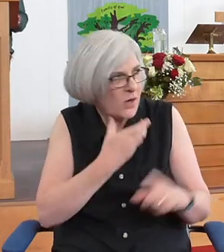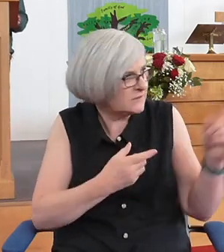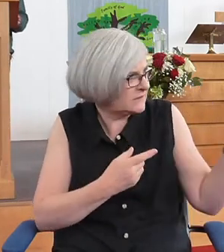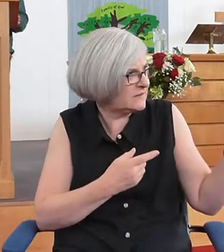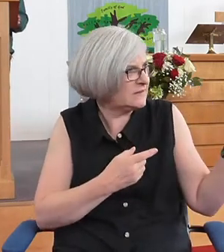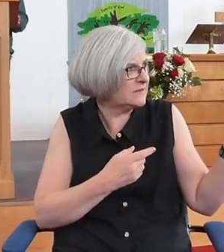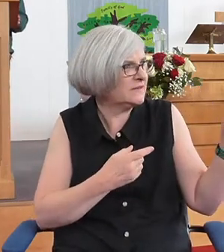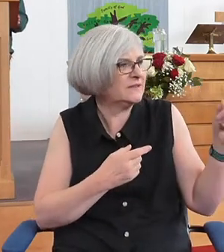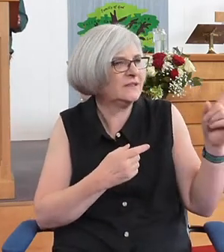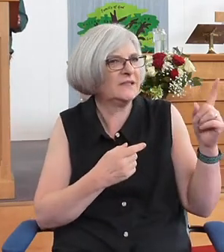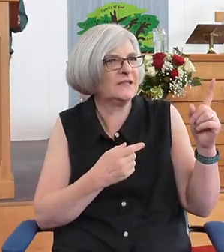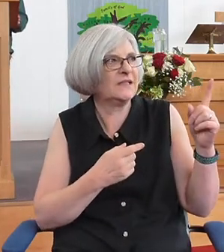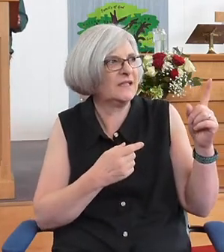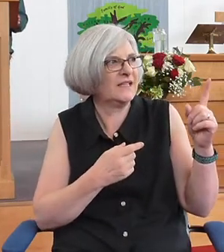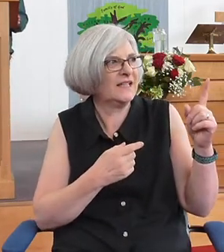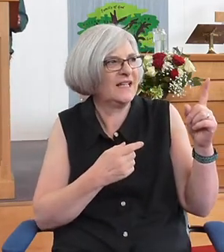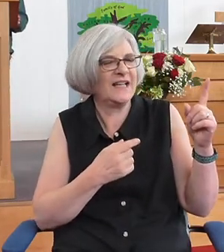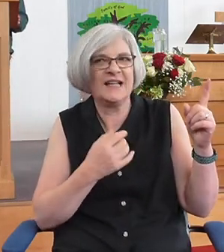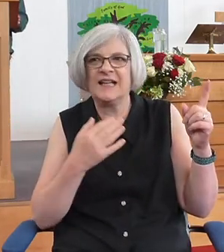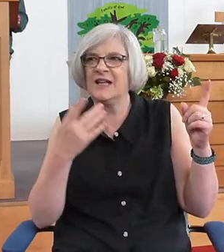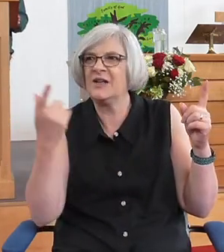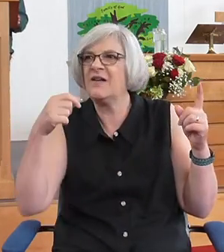Can't hear you. Need to speak up.